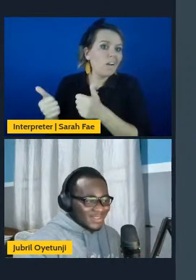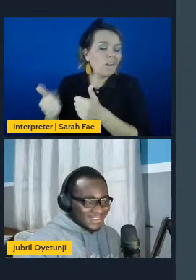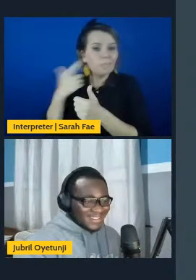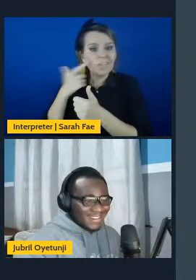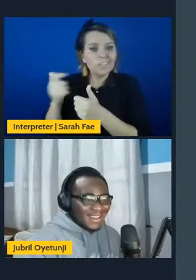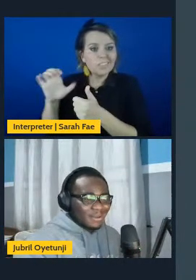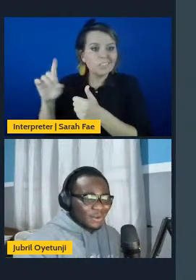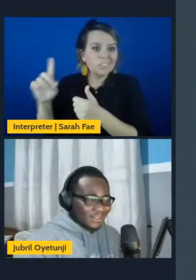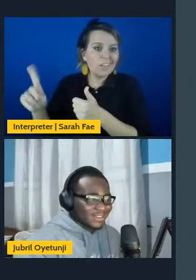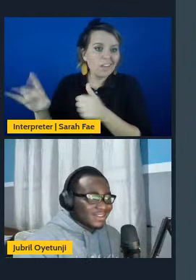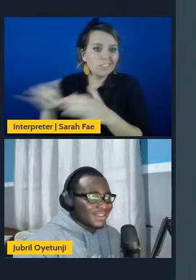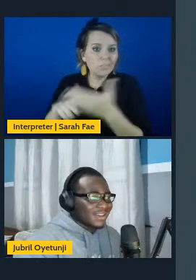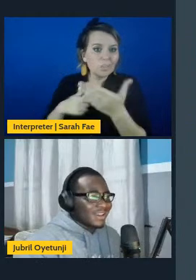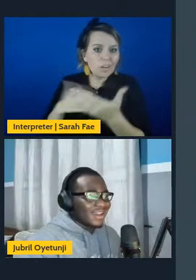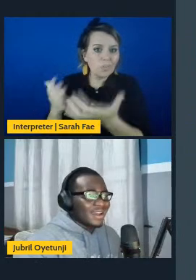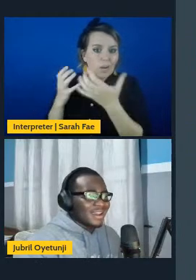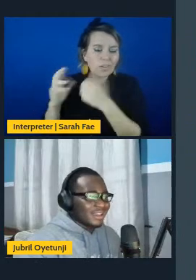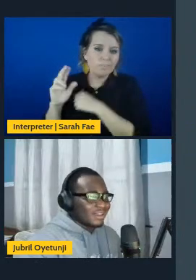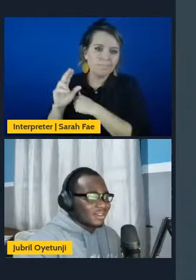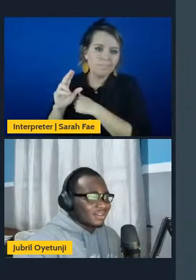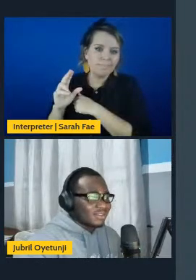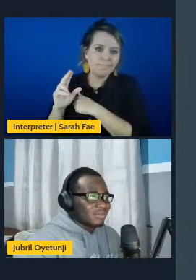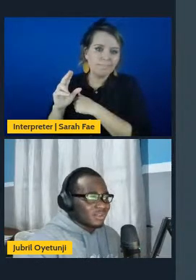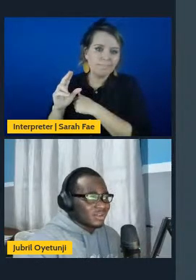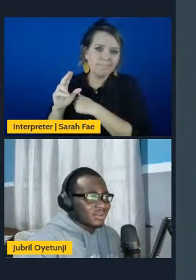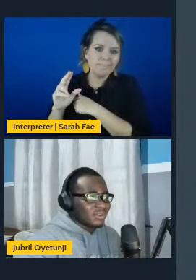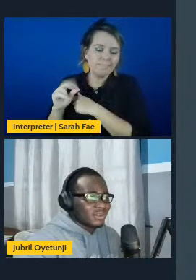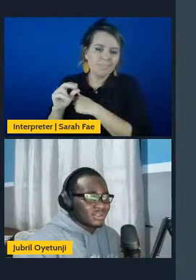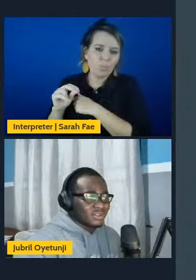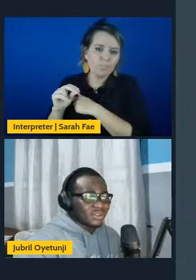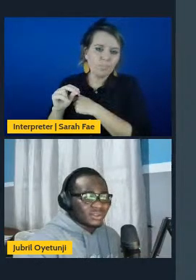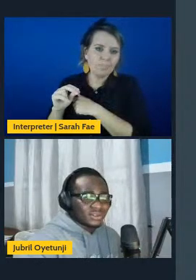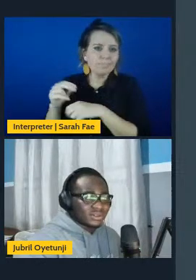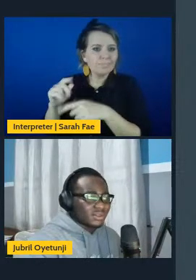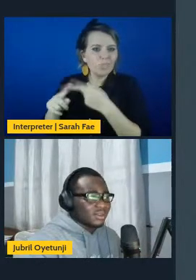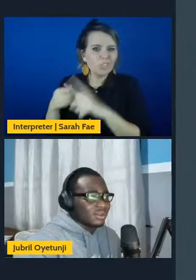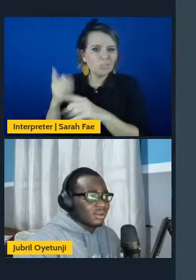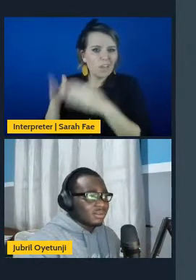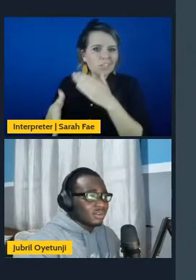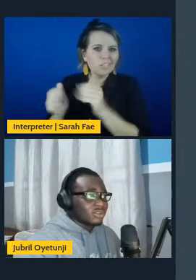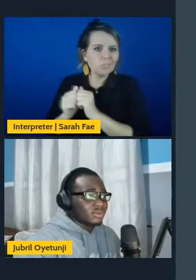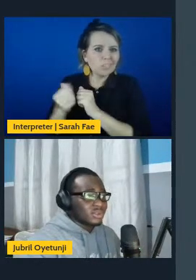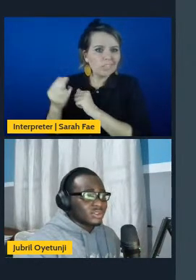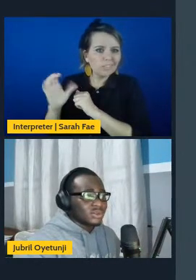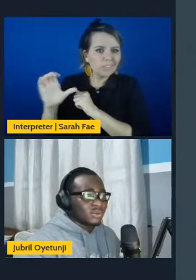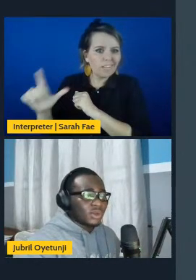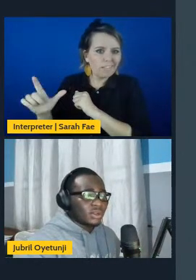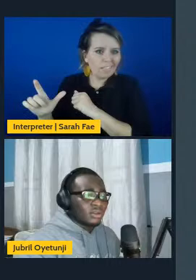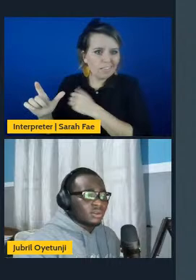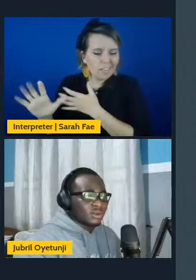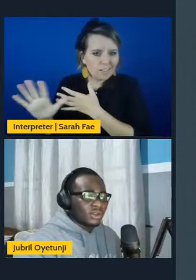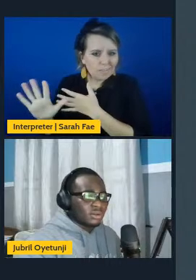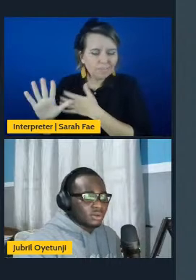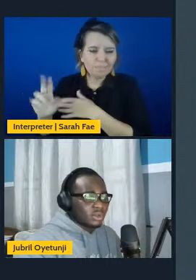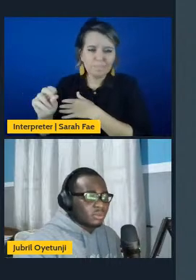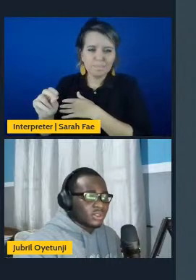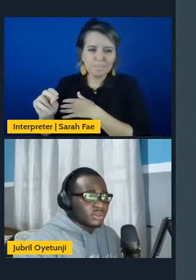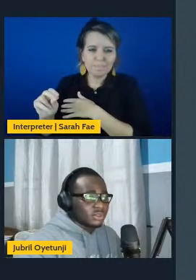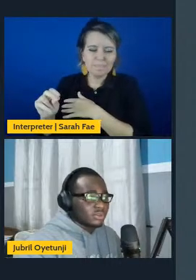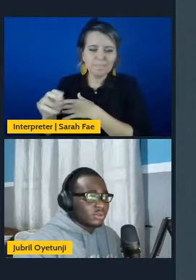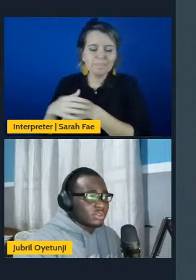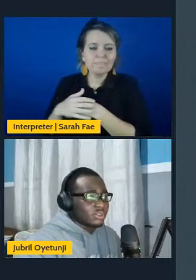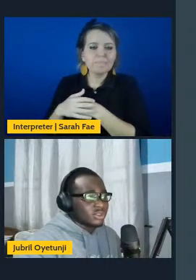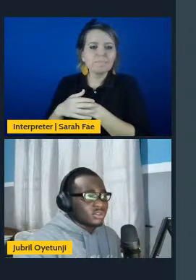no, but I learned some very interesting things. First was when learning or embracing